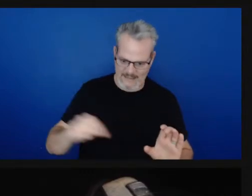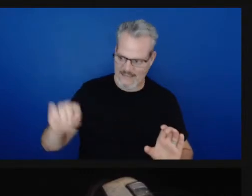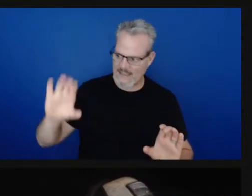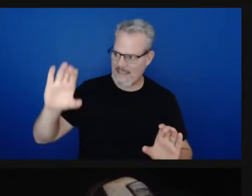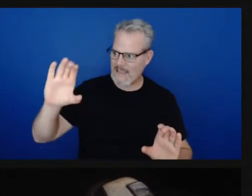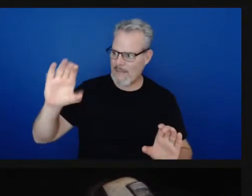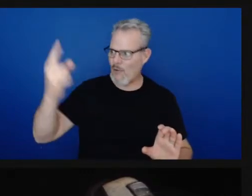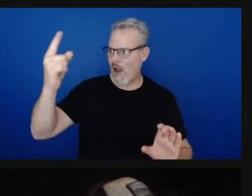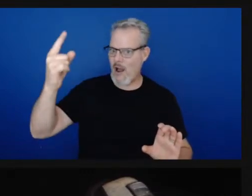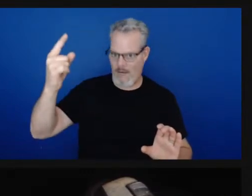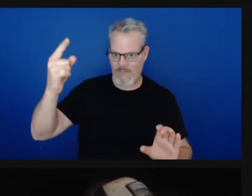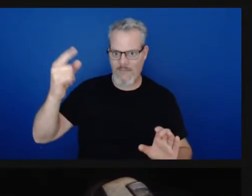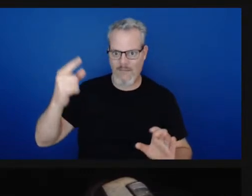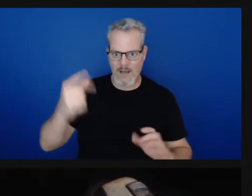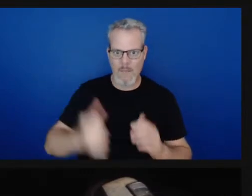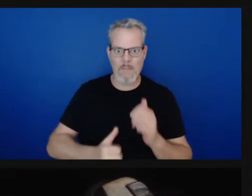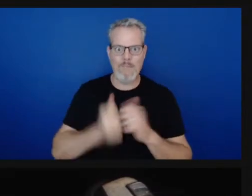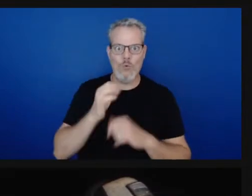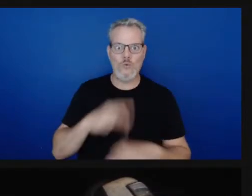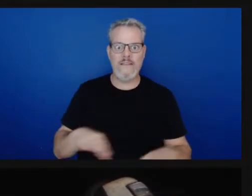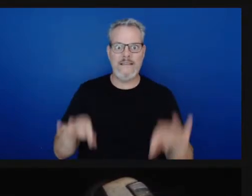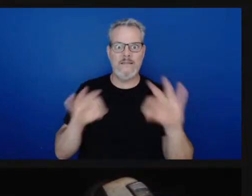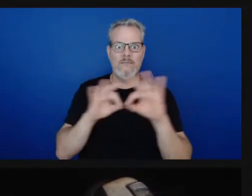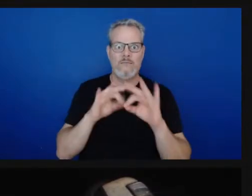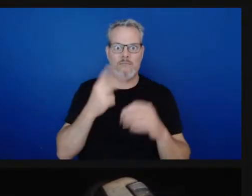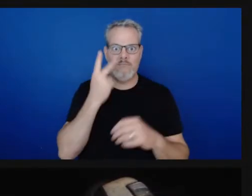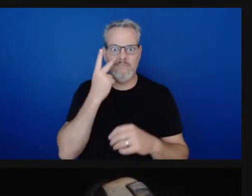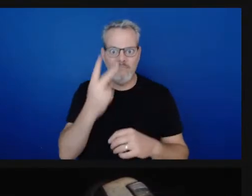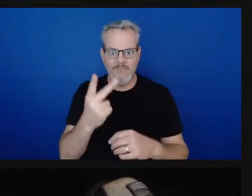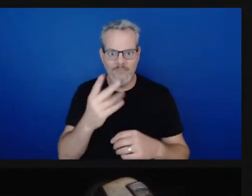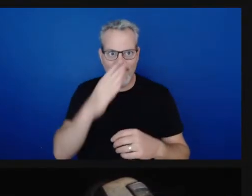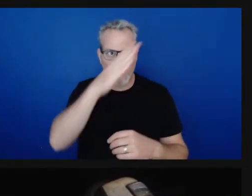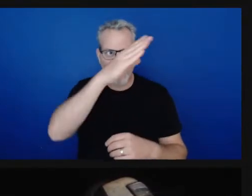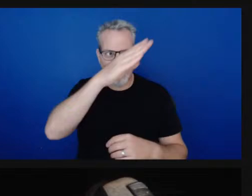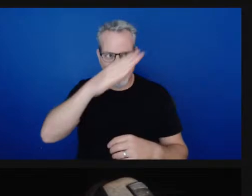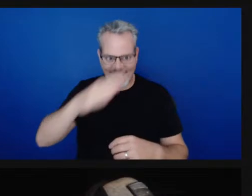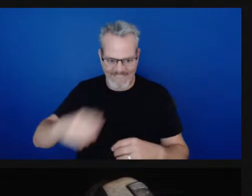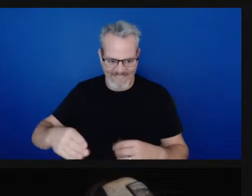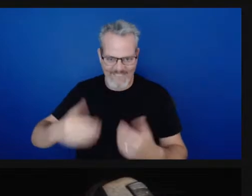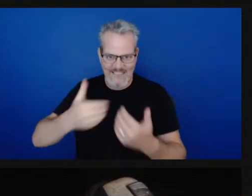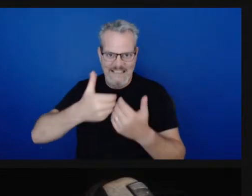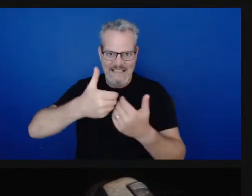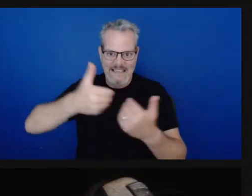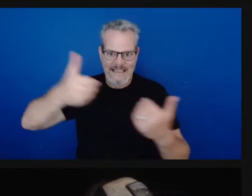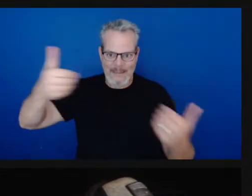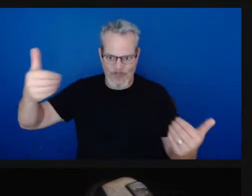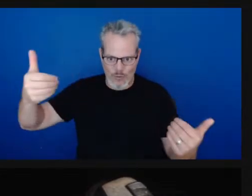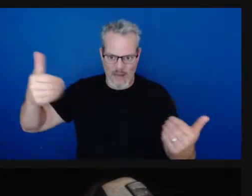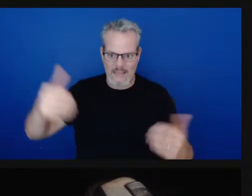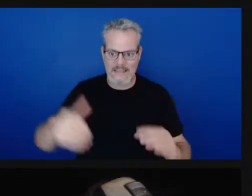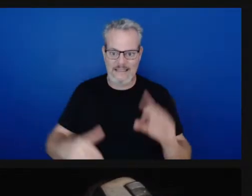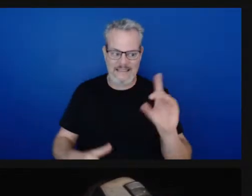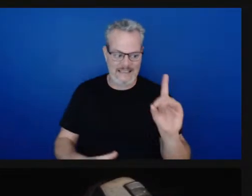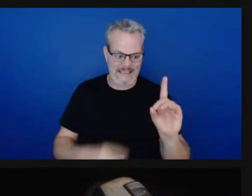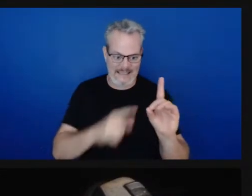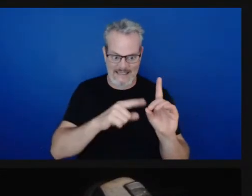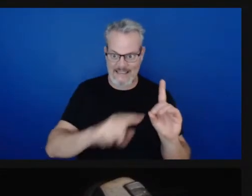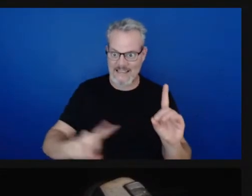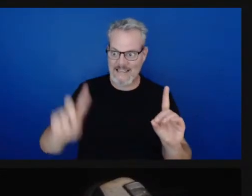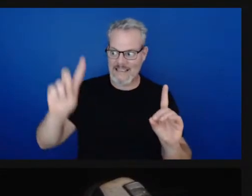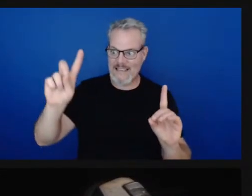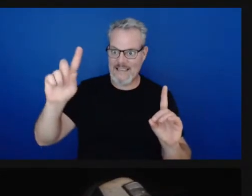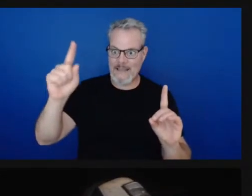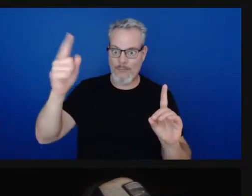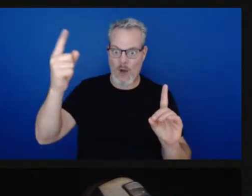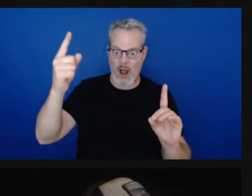Mauna Loa across Kilauea caldera to the south flank. You get a D to D prime, and there are the lines.